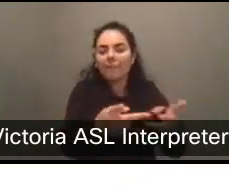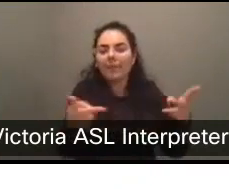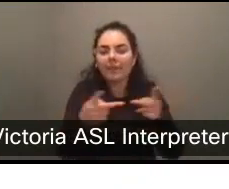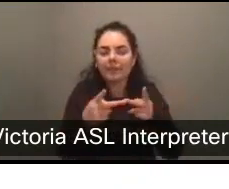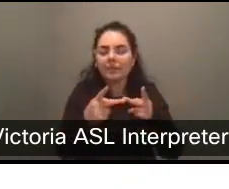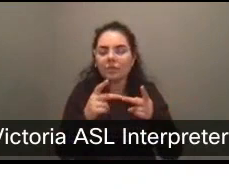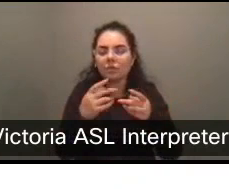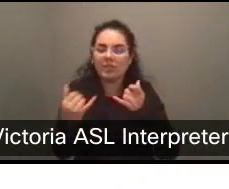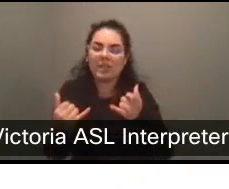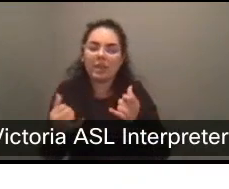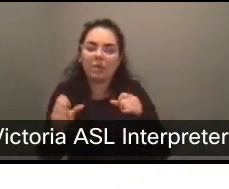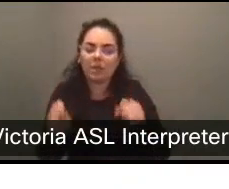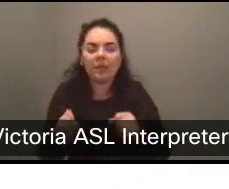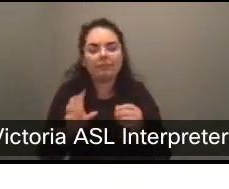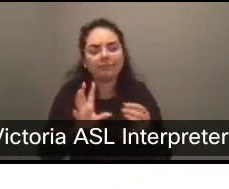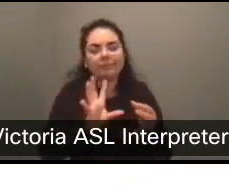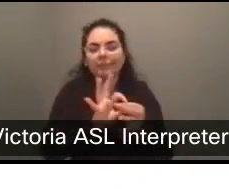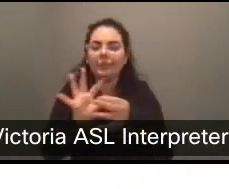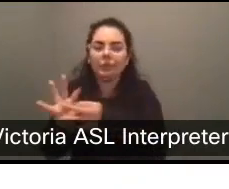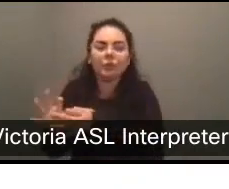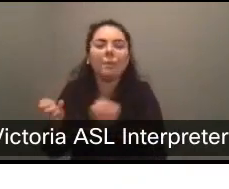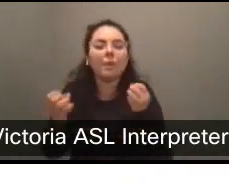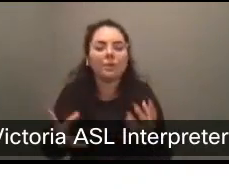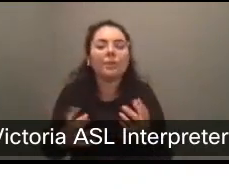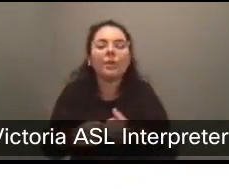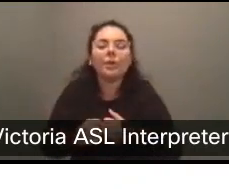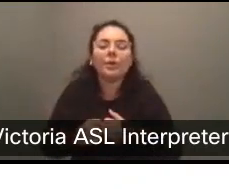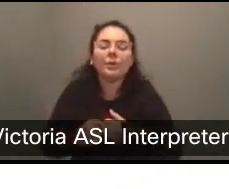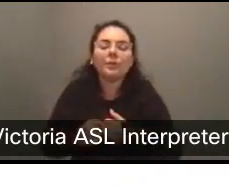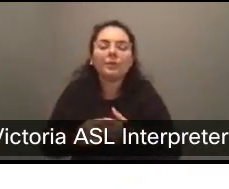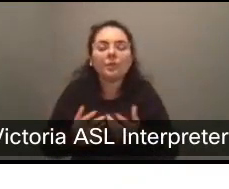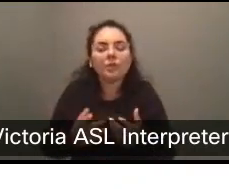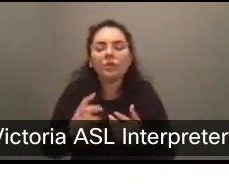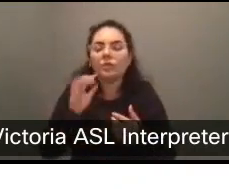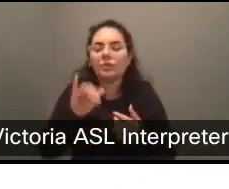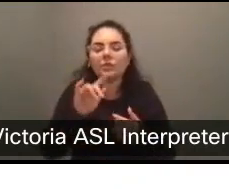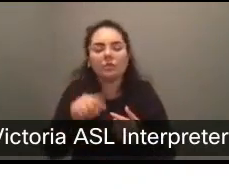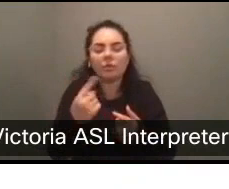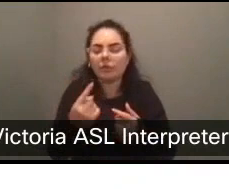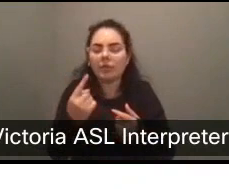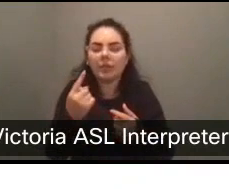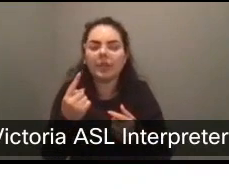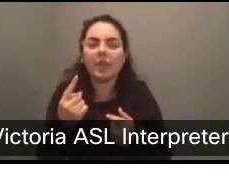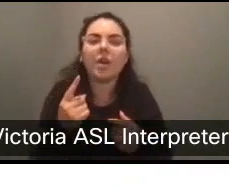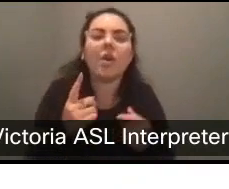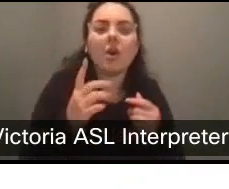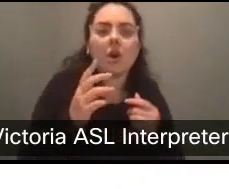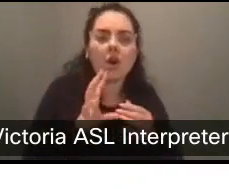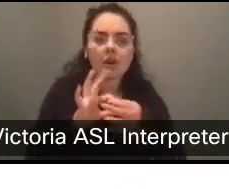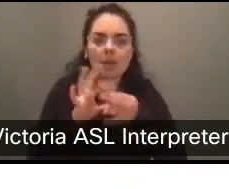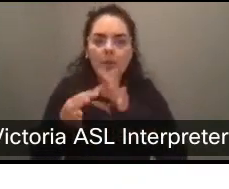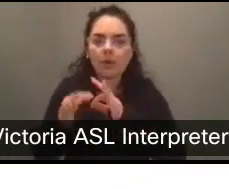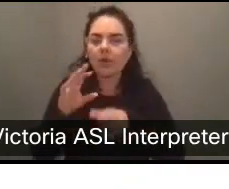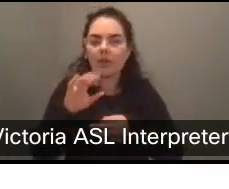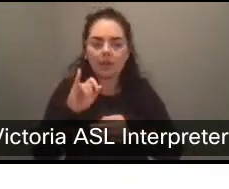today where they could connect to multiple. Um, so it's only our network infrastructure as well as our